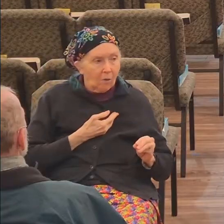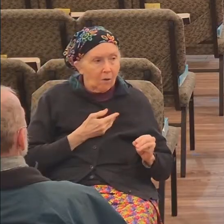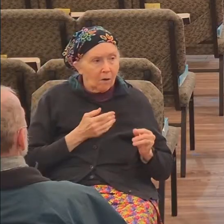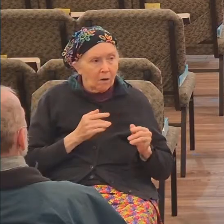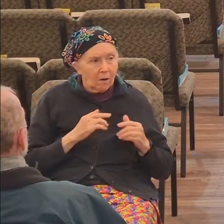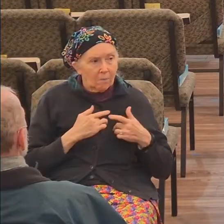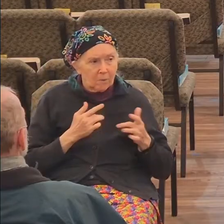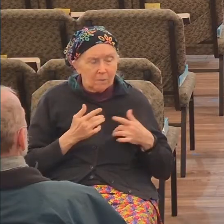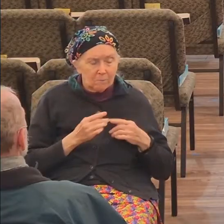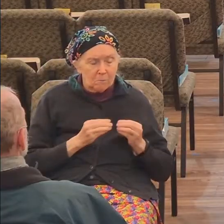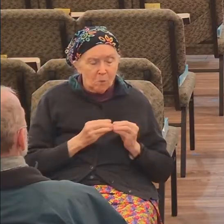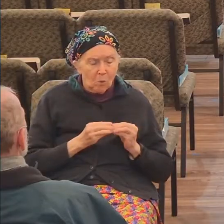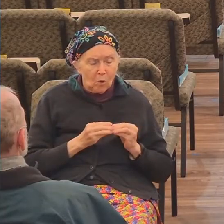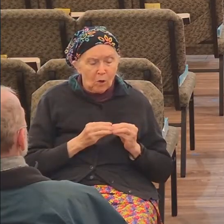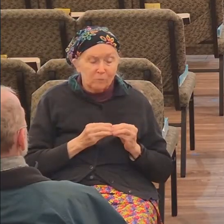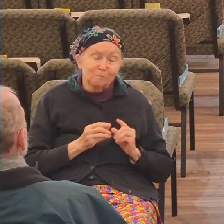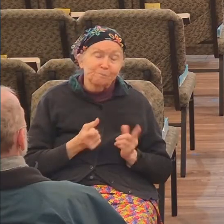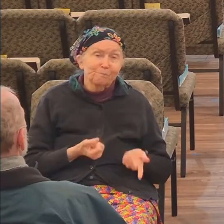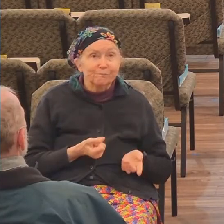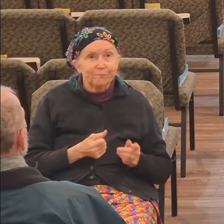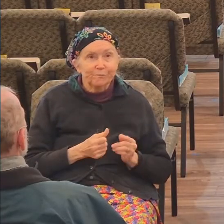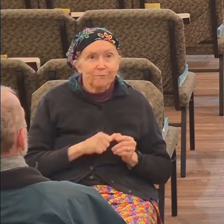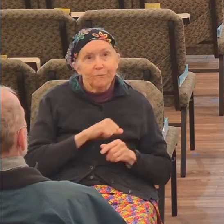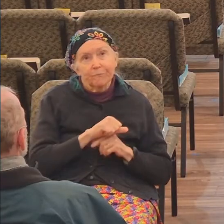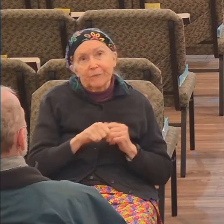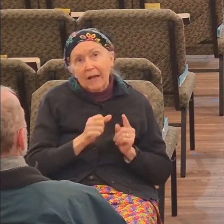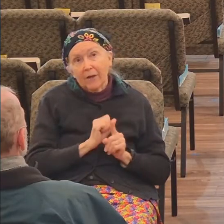social pressures or